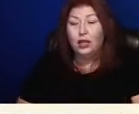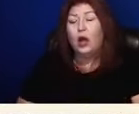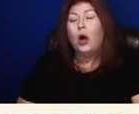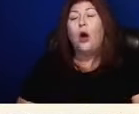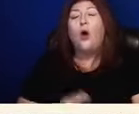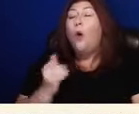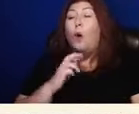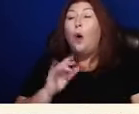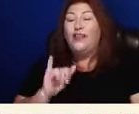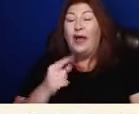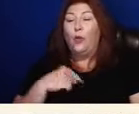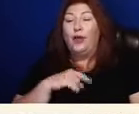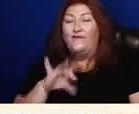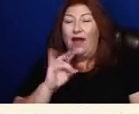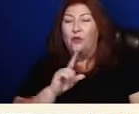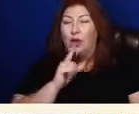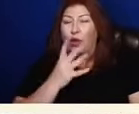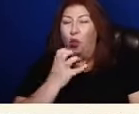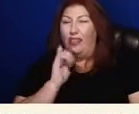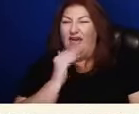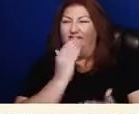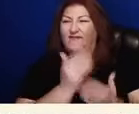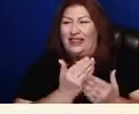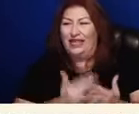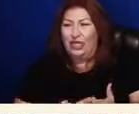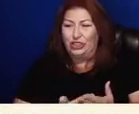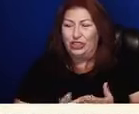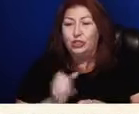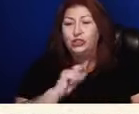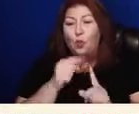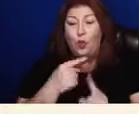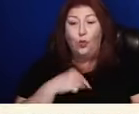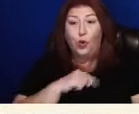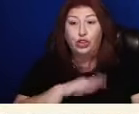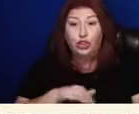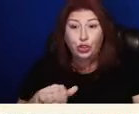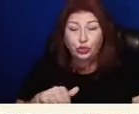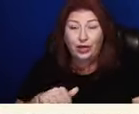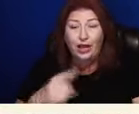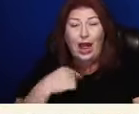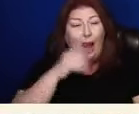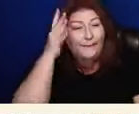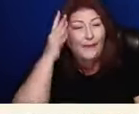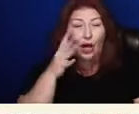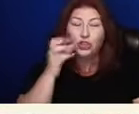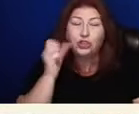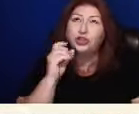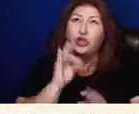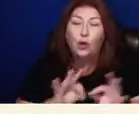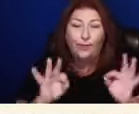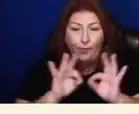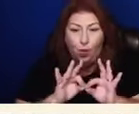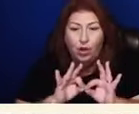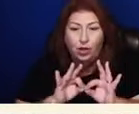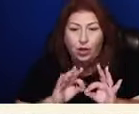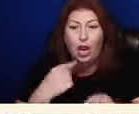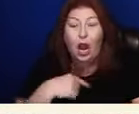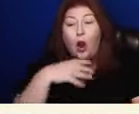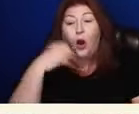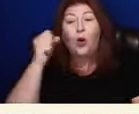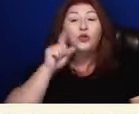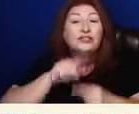find that we really want that validation, right? So when we're children, our parents are so important and our older siblings are